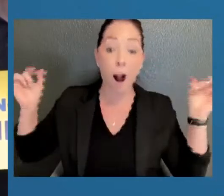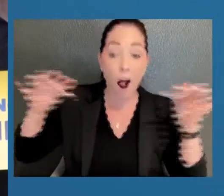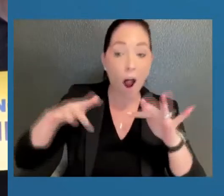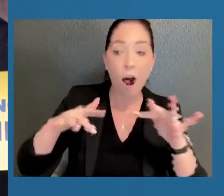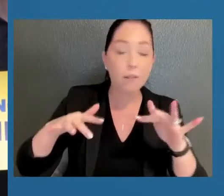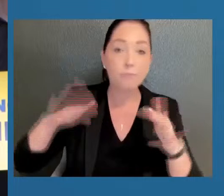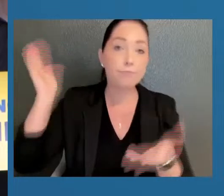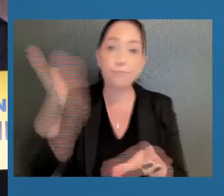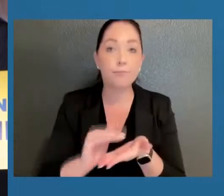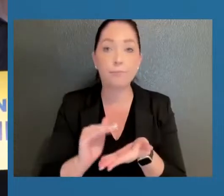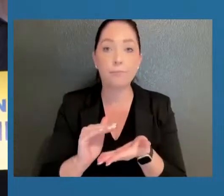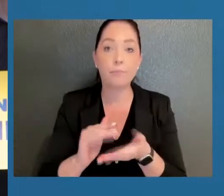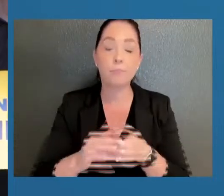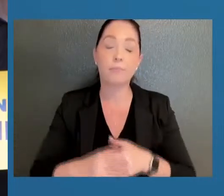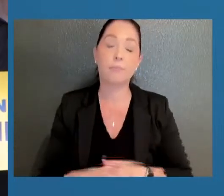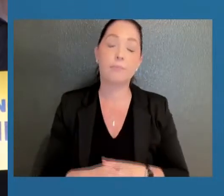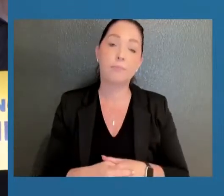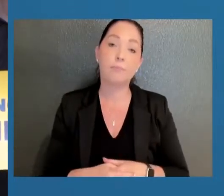All